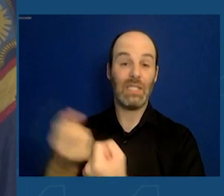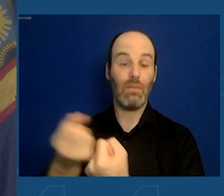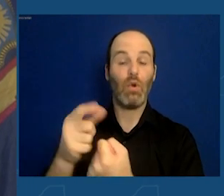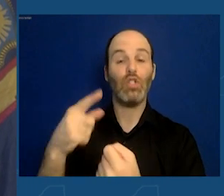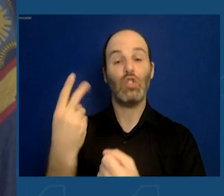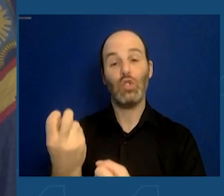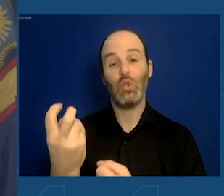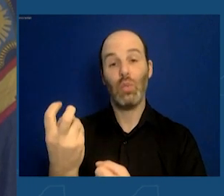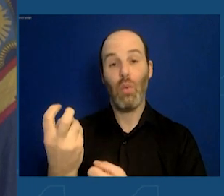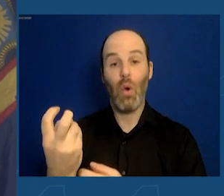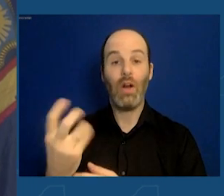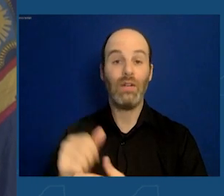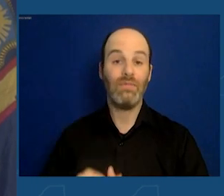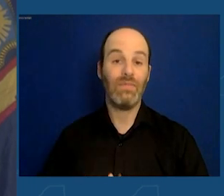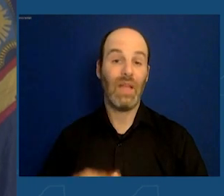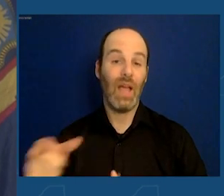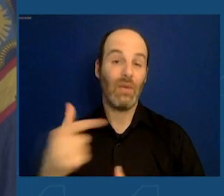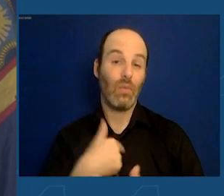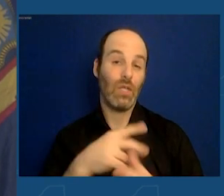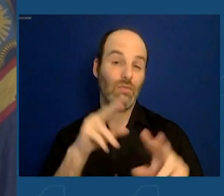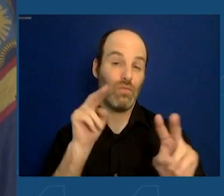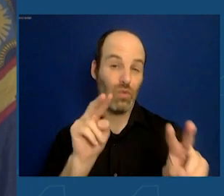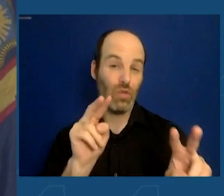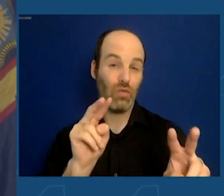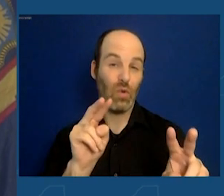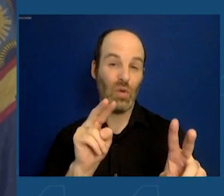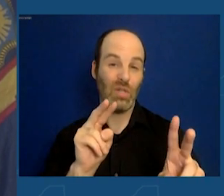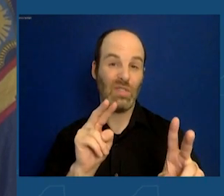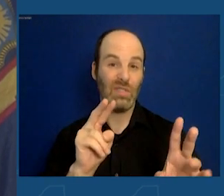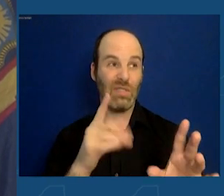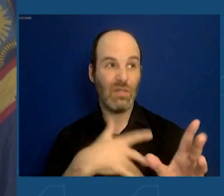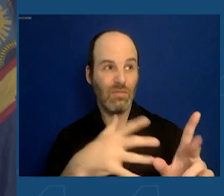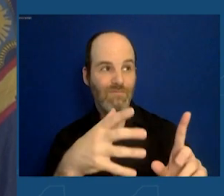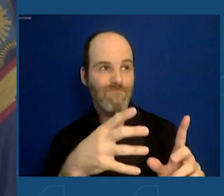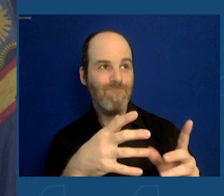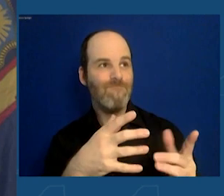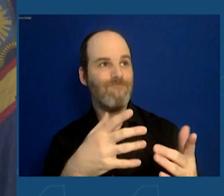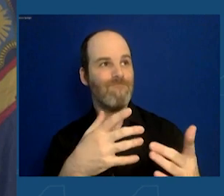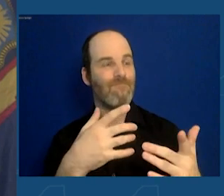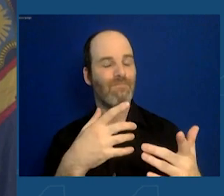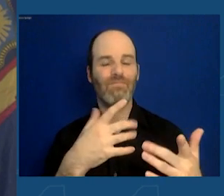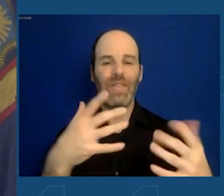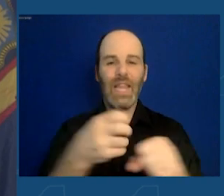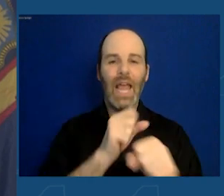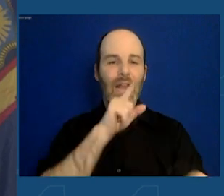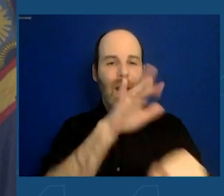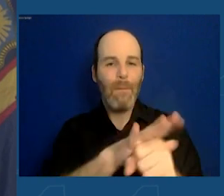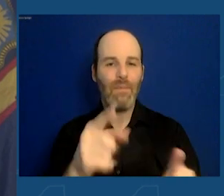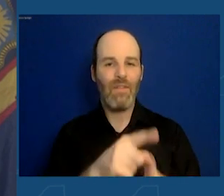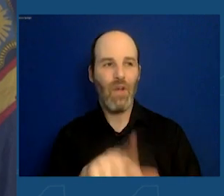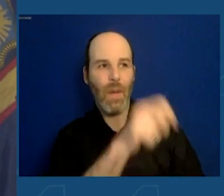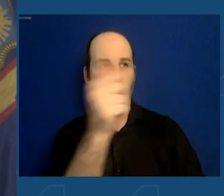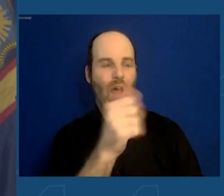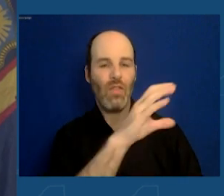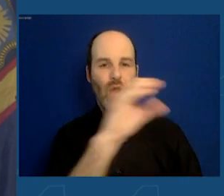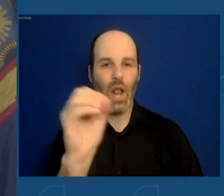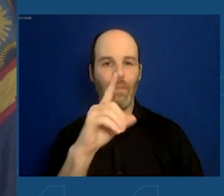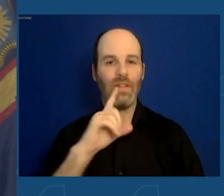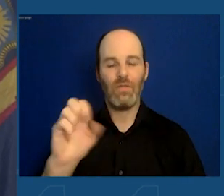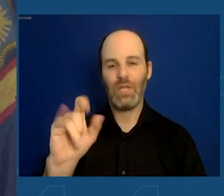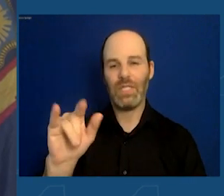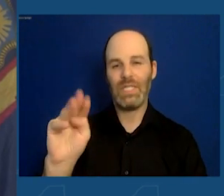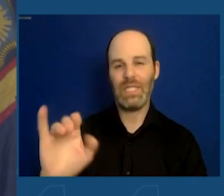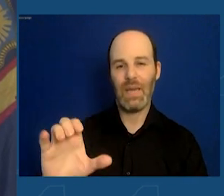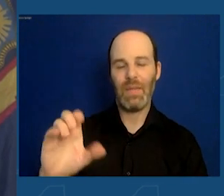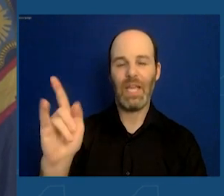and we look forward to locking in interest and a commitment with an additional semiconductor or supply